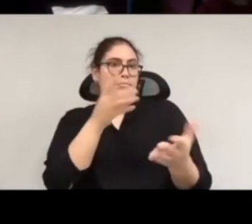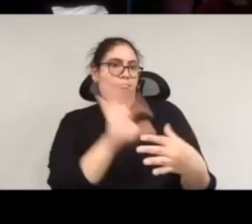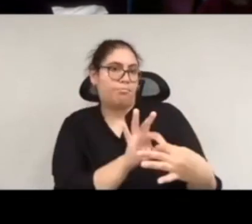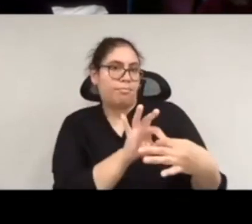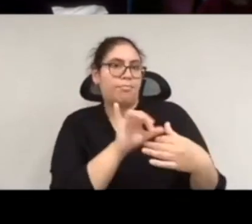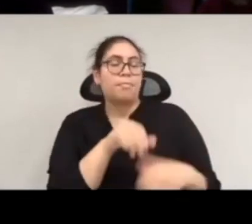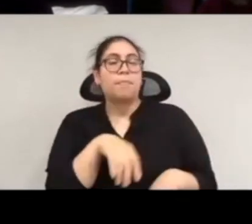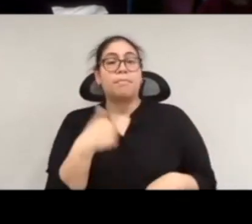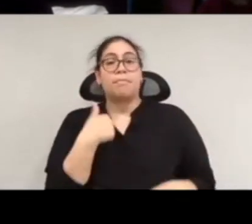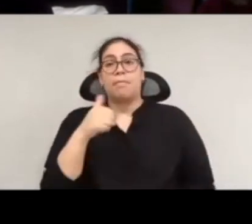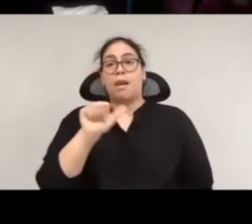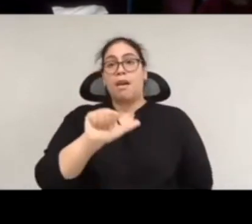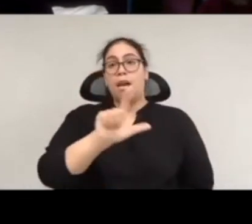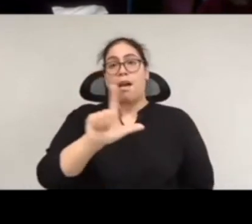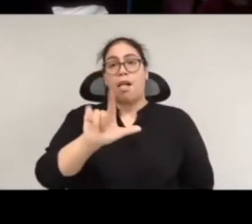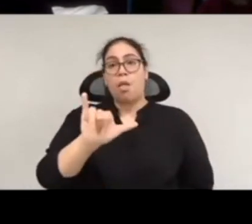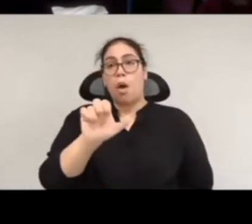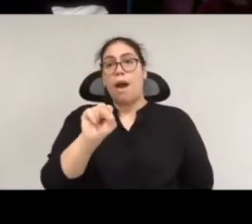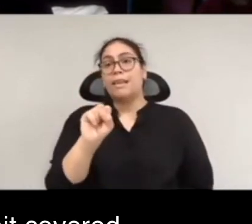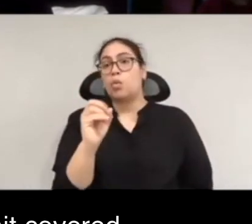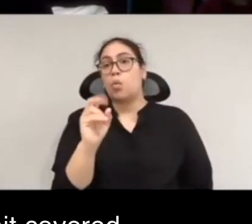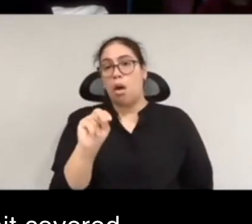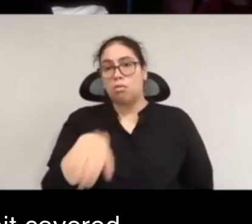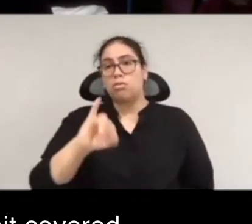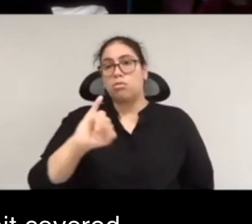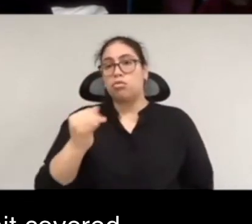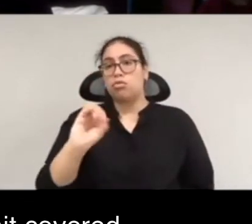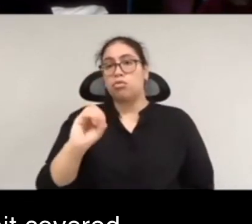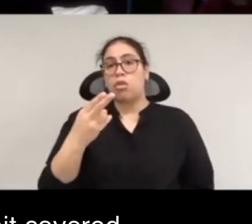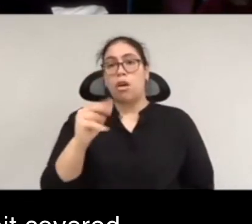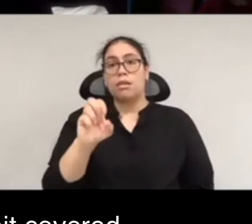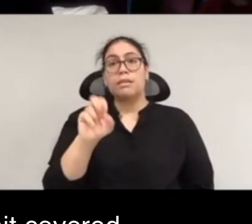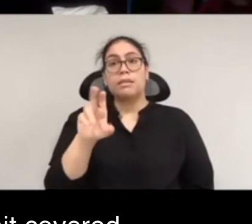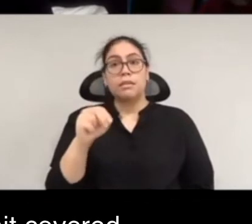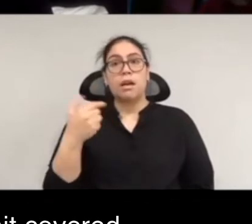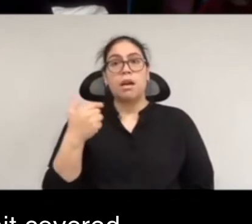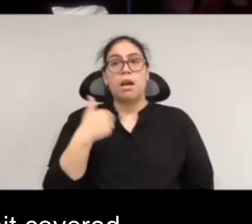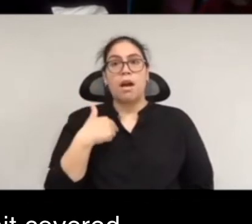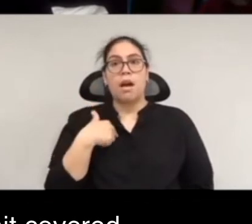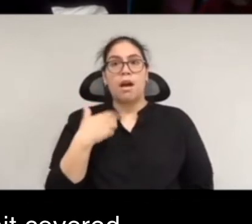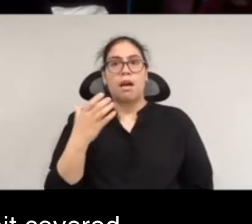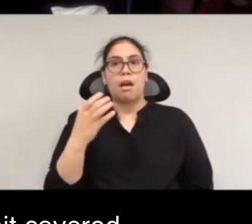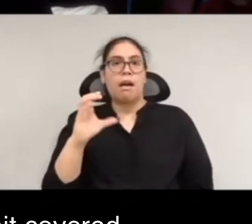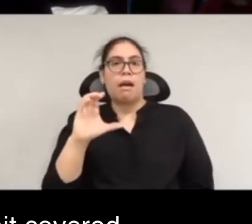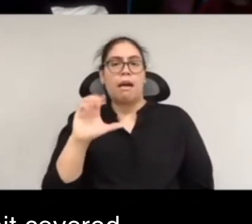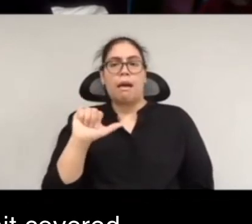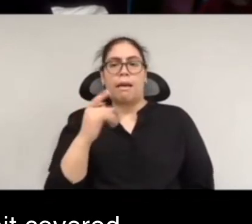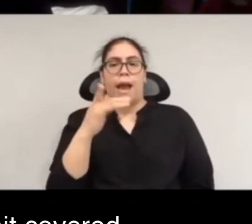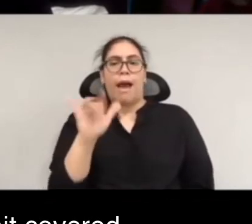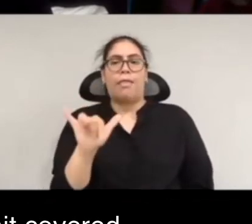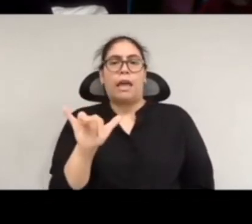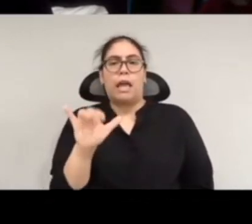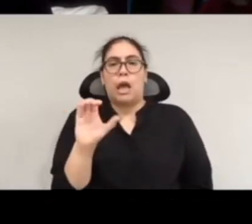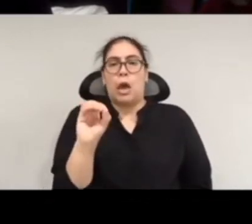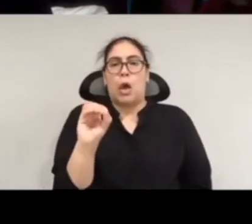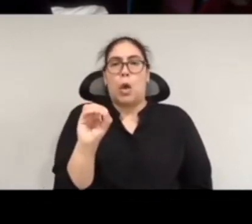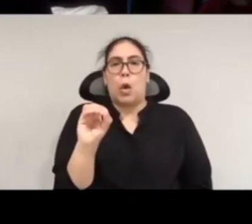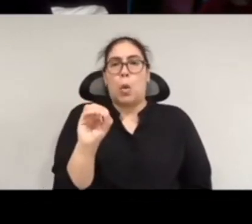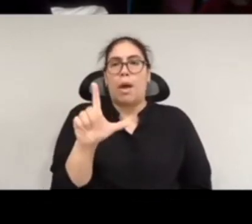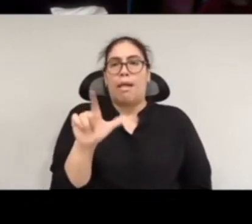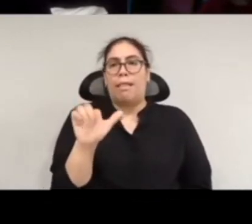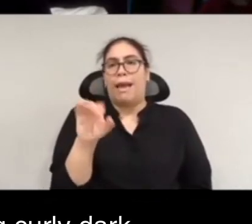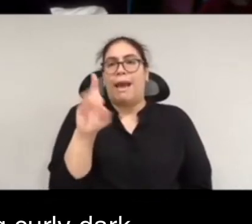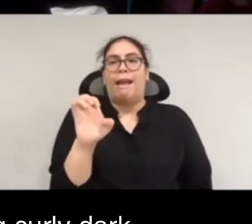Allison, A-L-L-Y-S-O-N Johnson. I am a cafe au lait covered, wow, I'm covered in